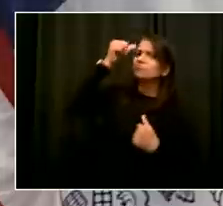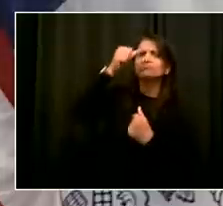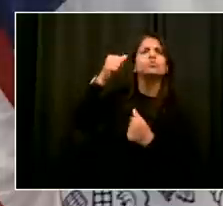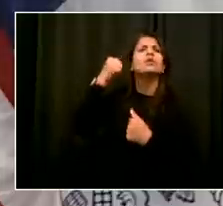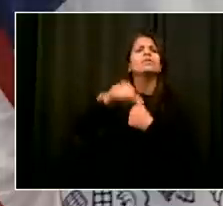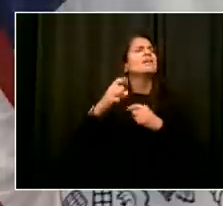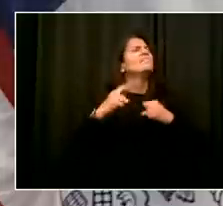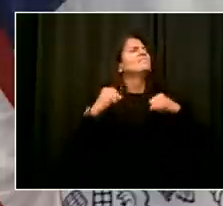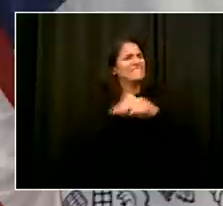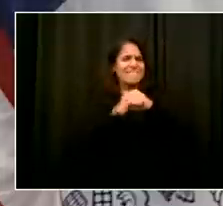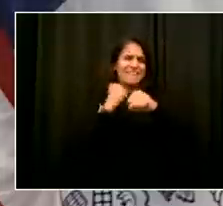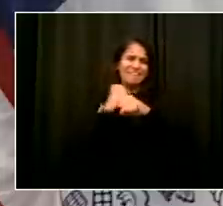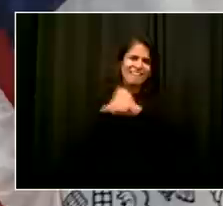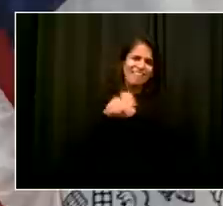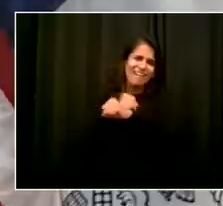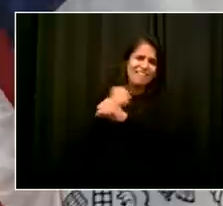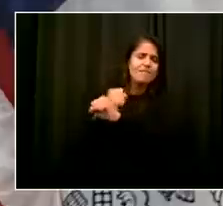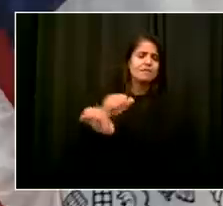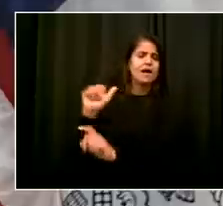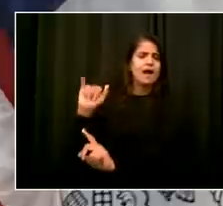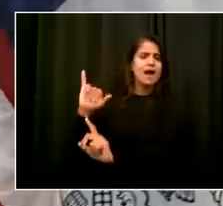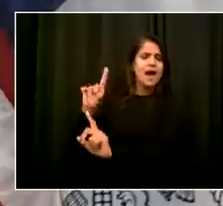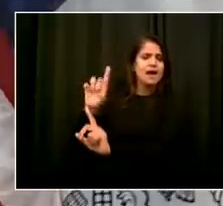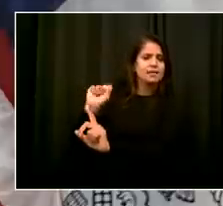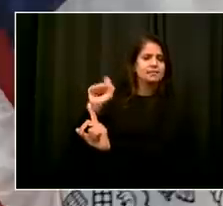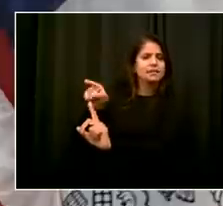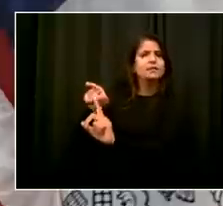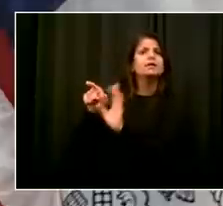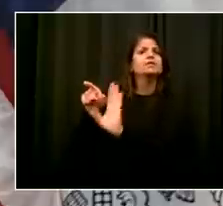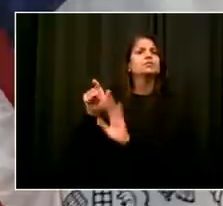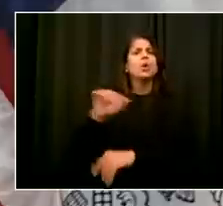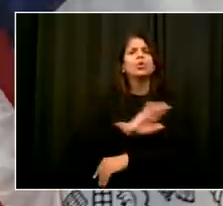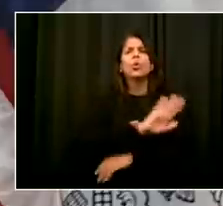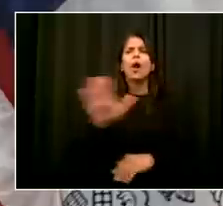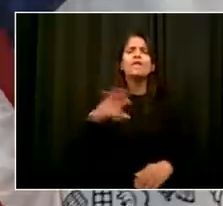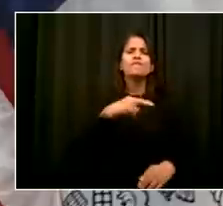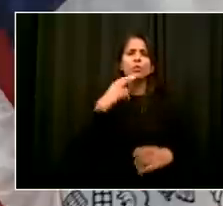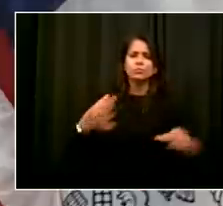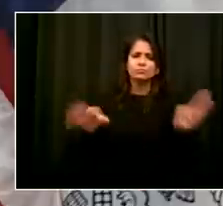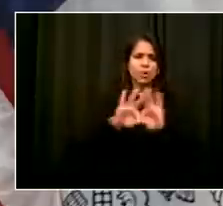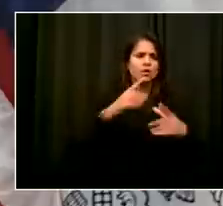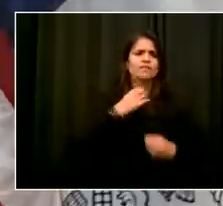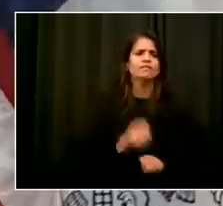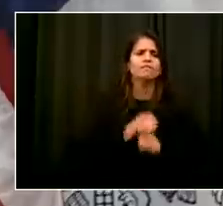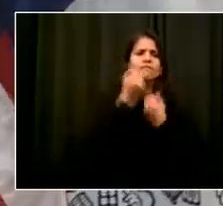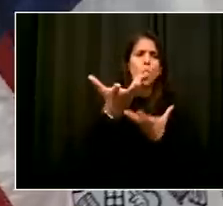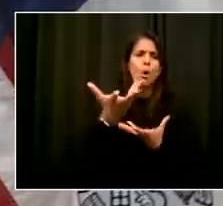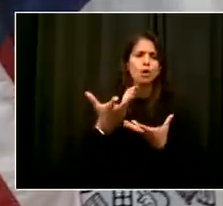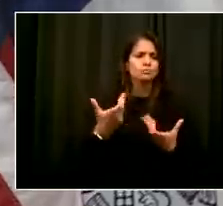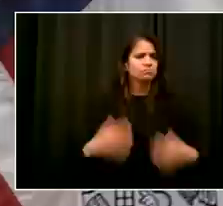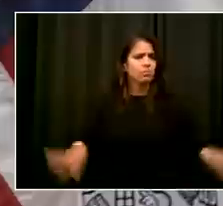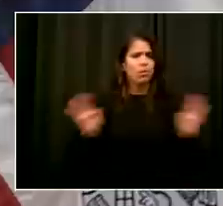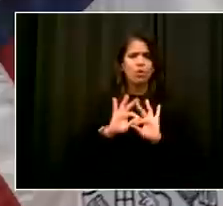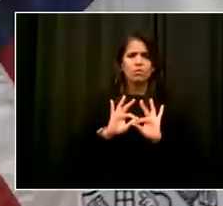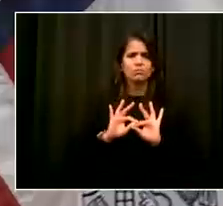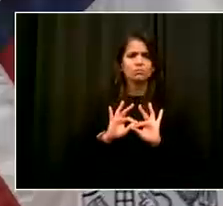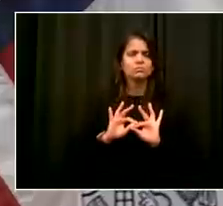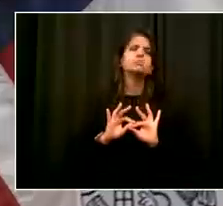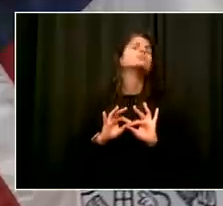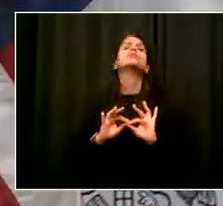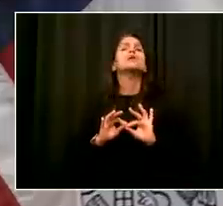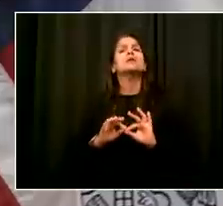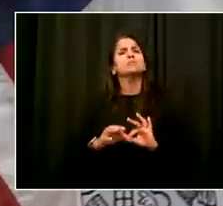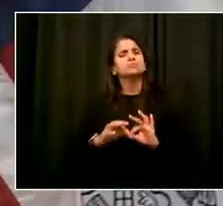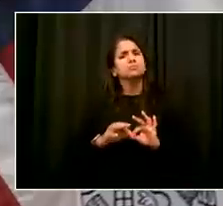here. We've learned in this crisis, again, how important it is to go to the grassroots, engage the people, educate